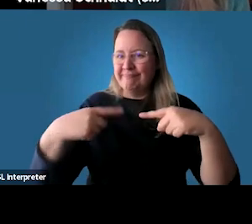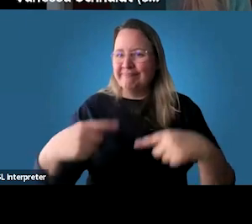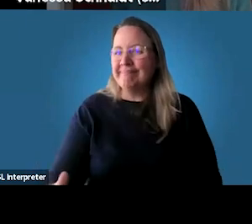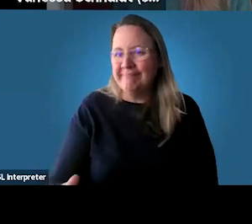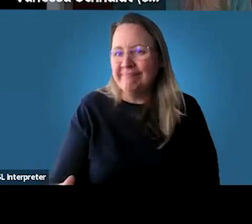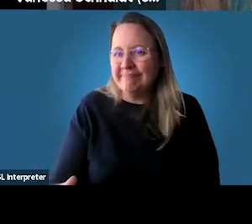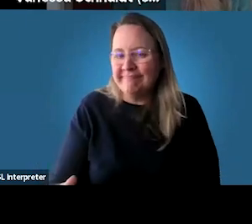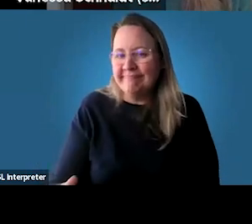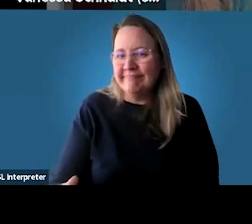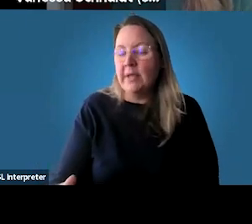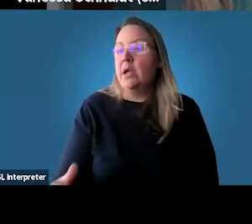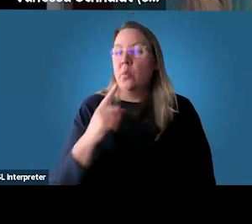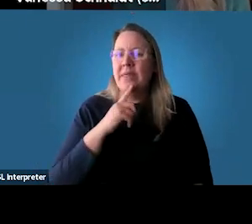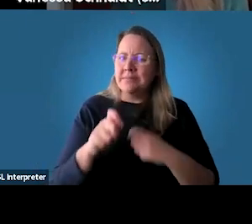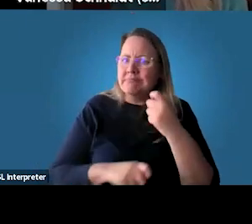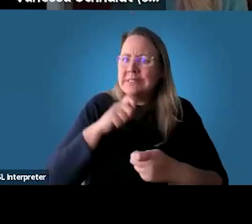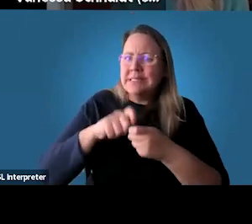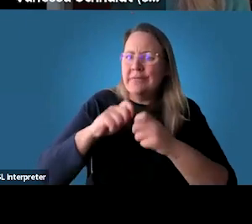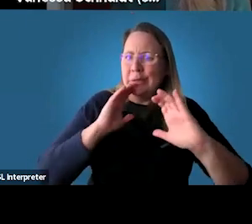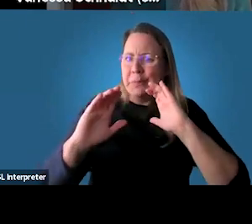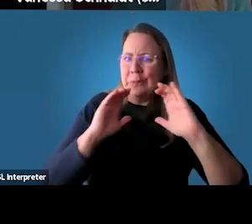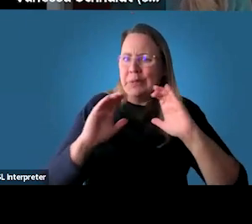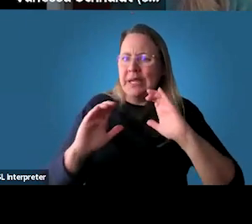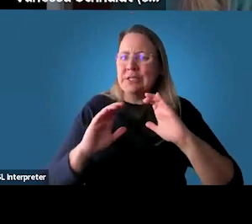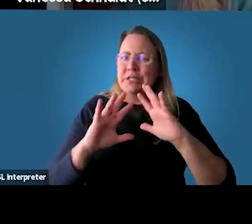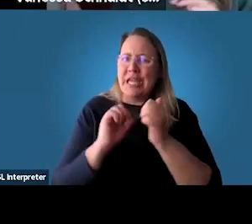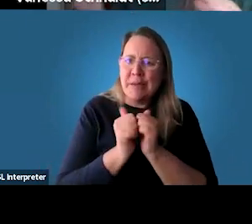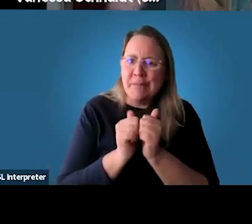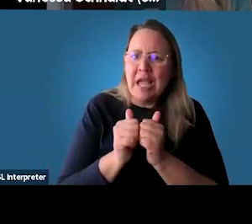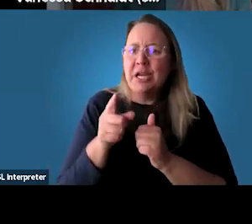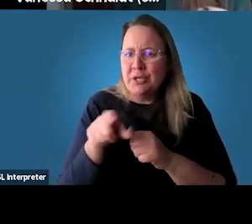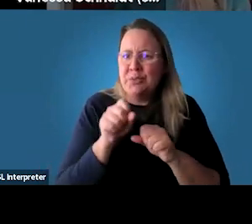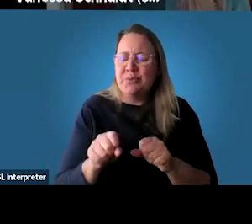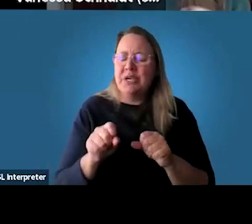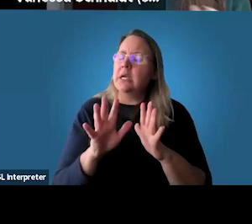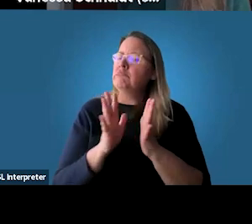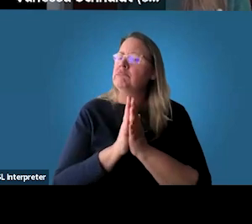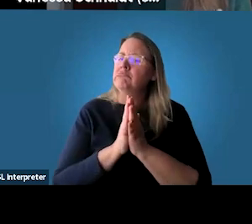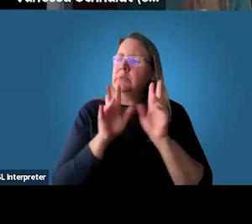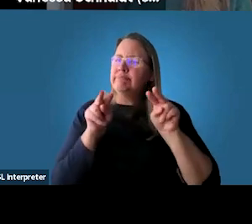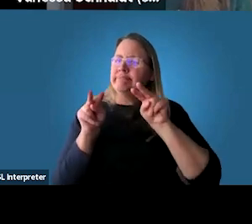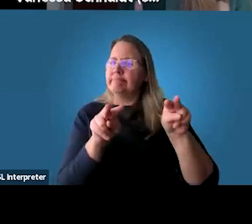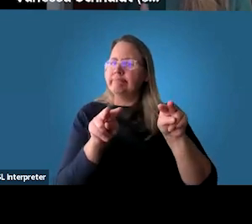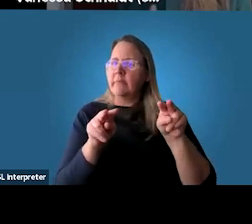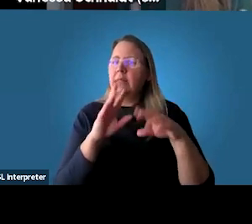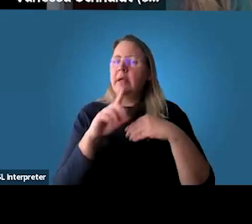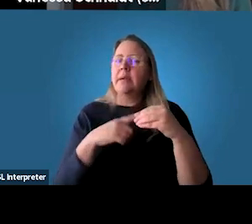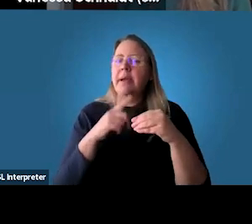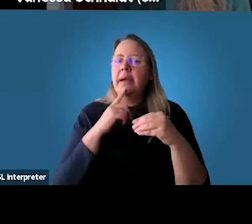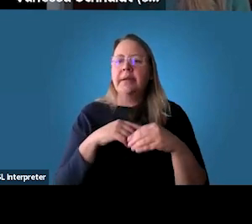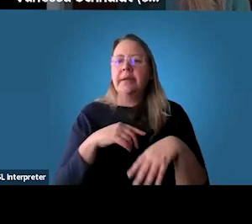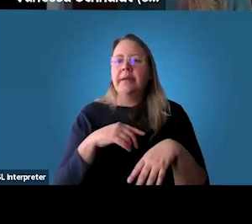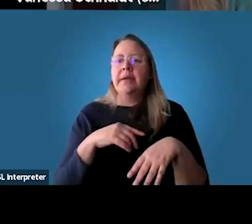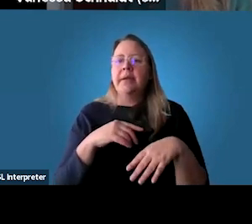And even with a very specific communications campaign, you can situate that in the broader context of past and